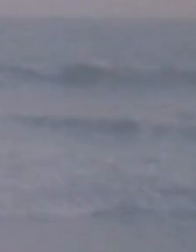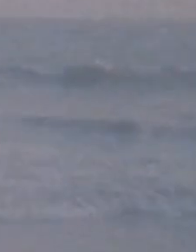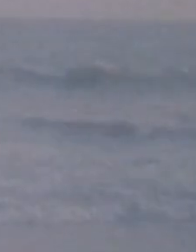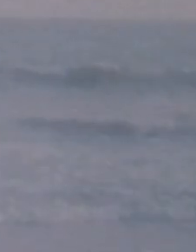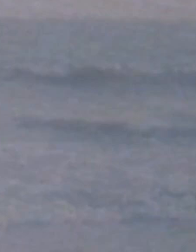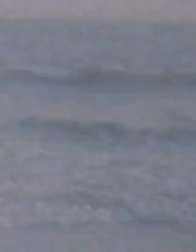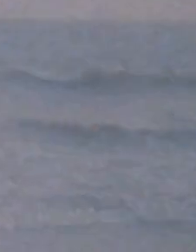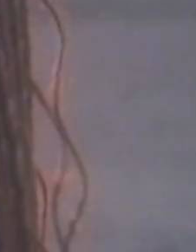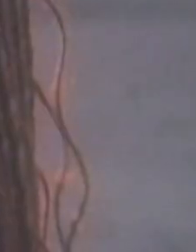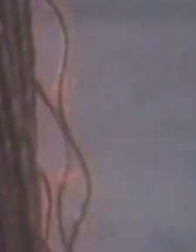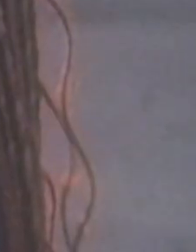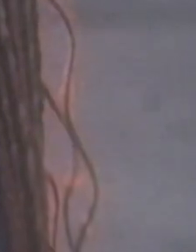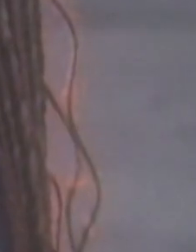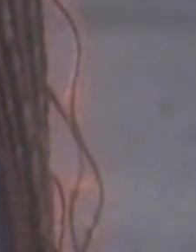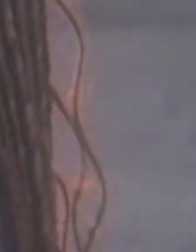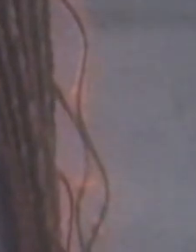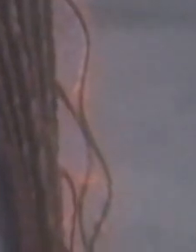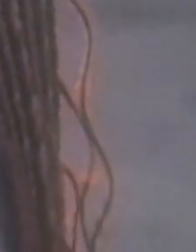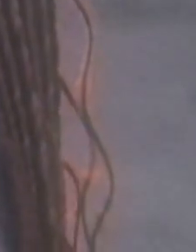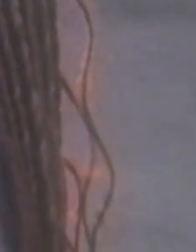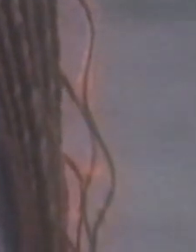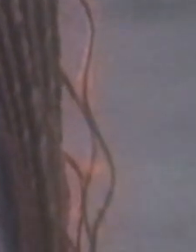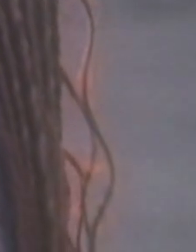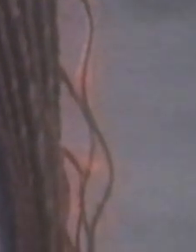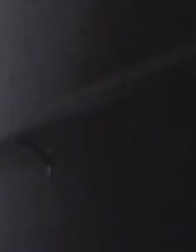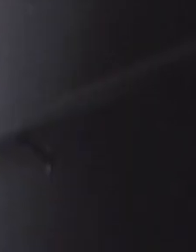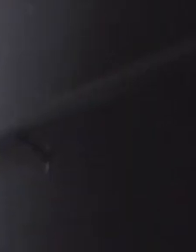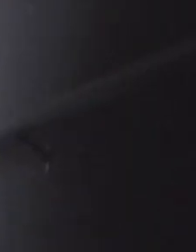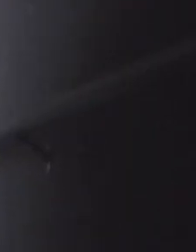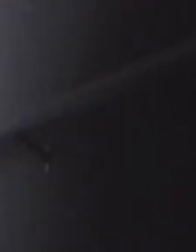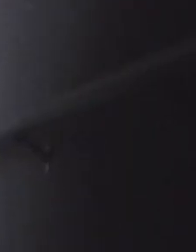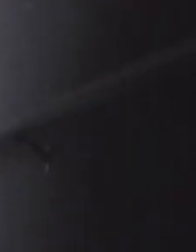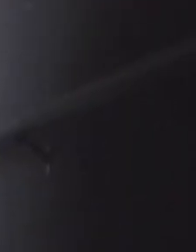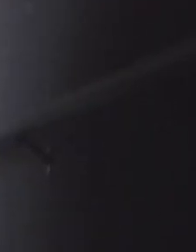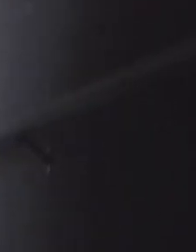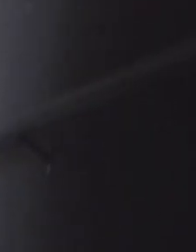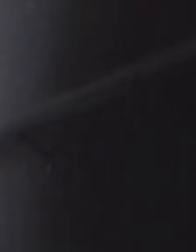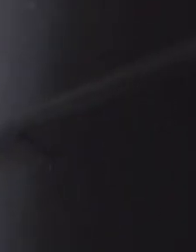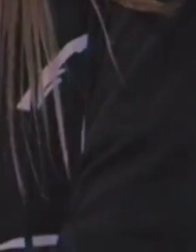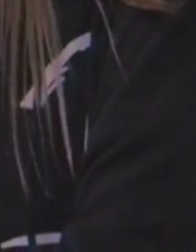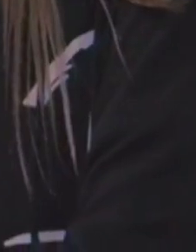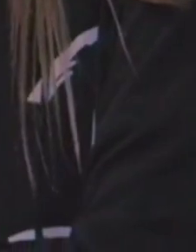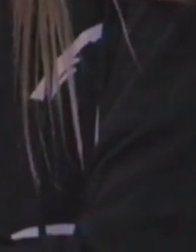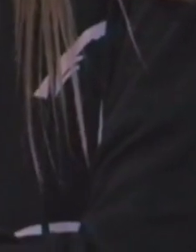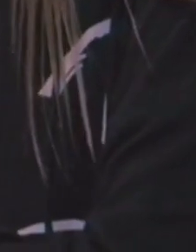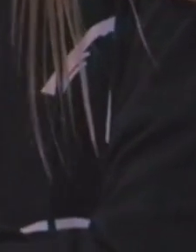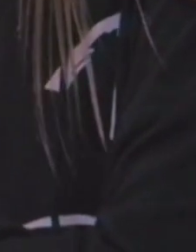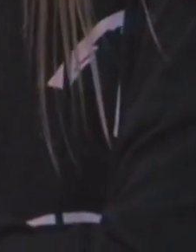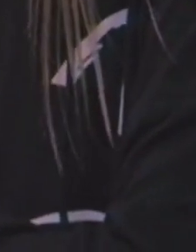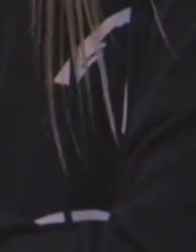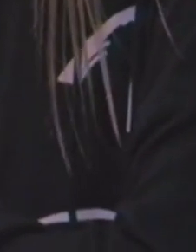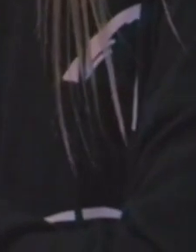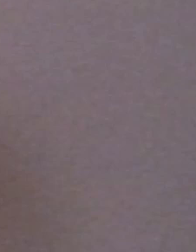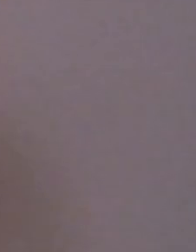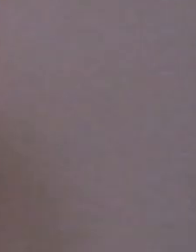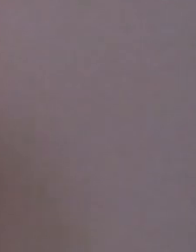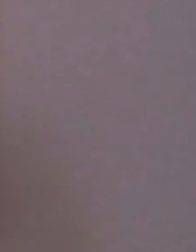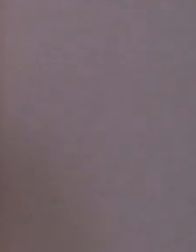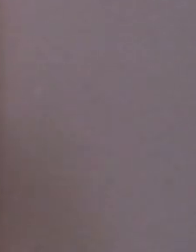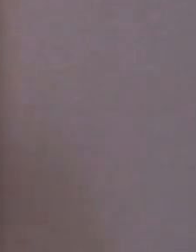Jesus declares you to be. You matter to God. Maybe at some point somebody told you something that simply wasn't